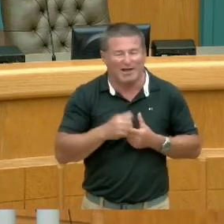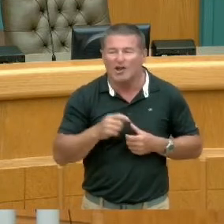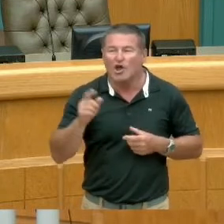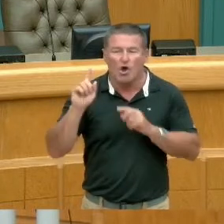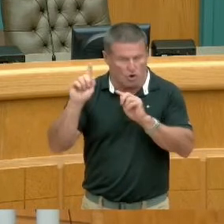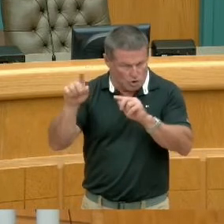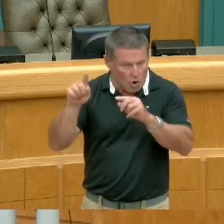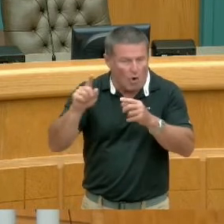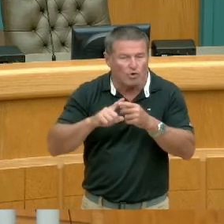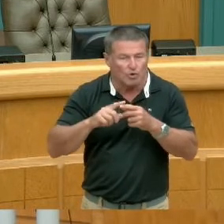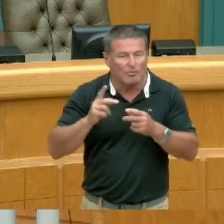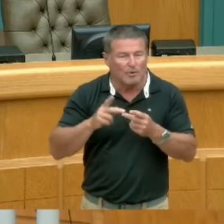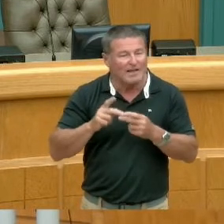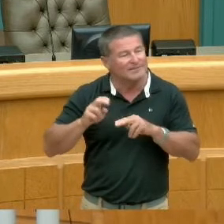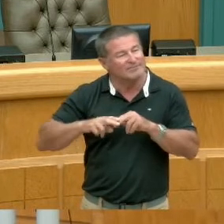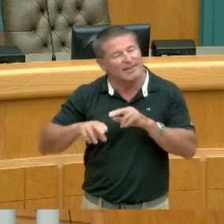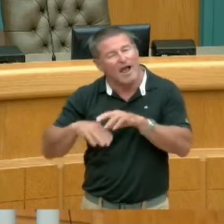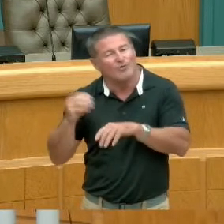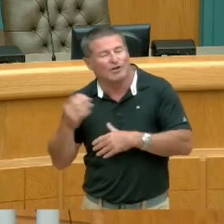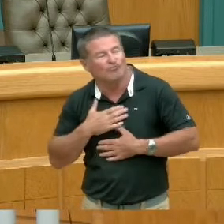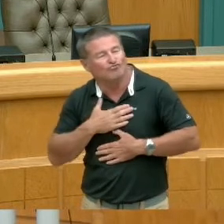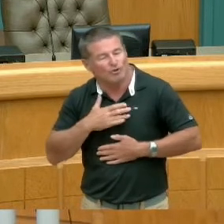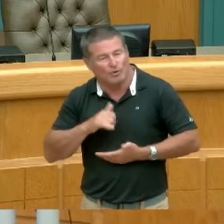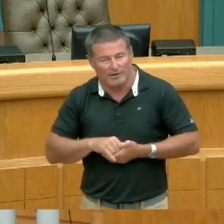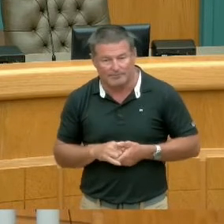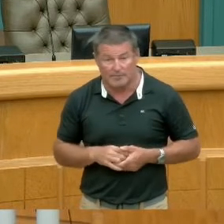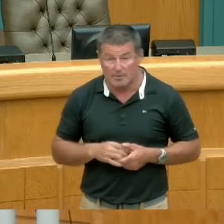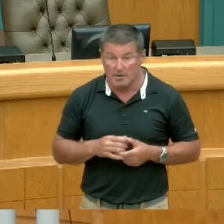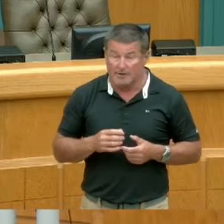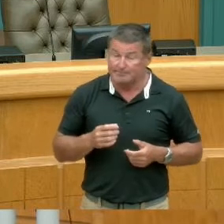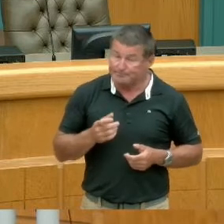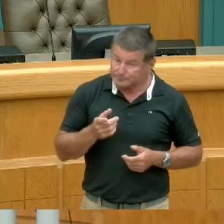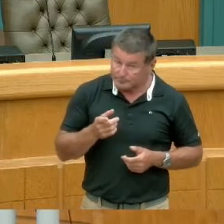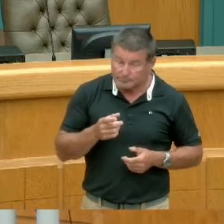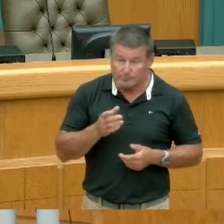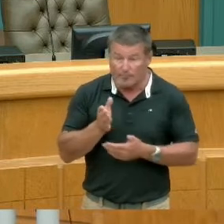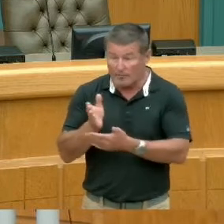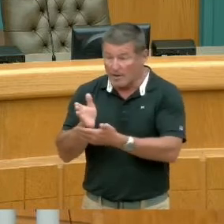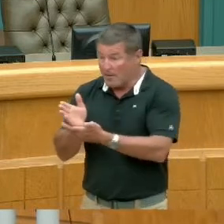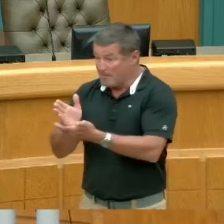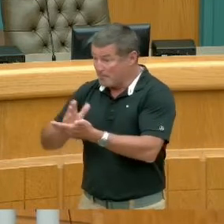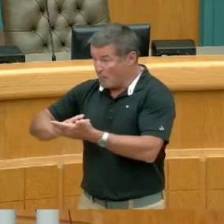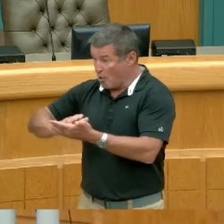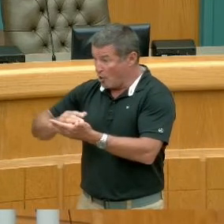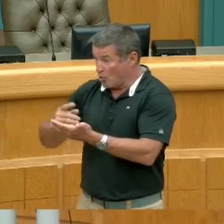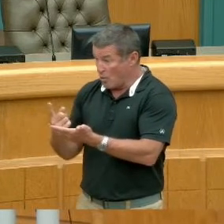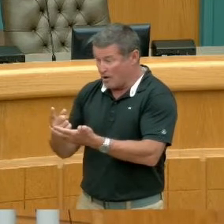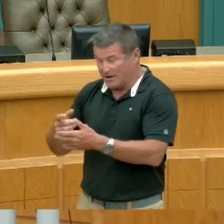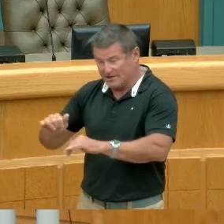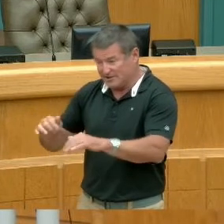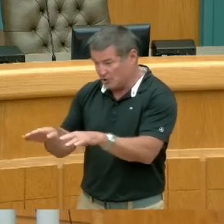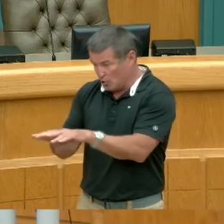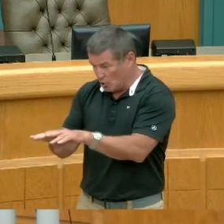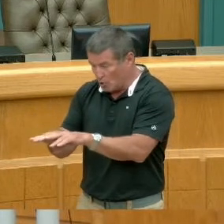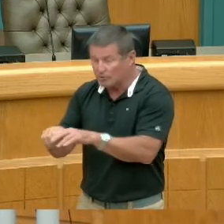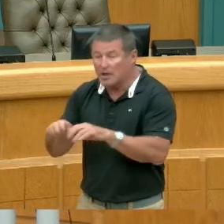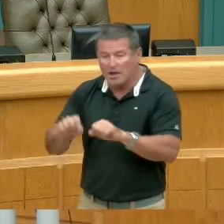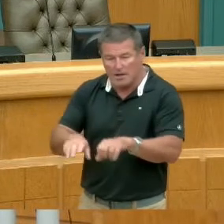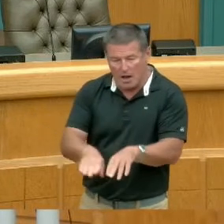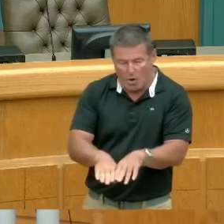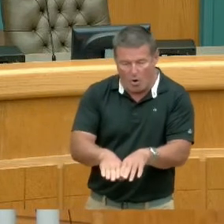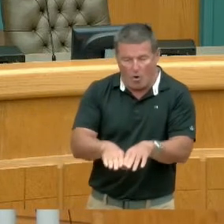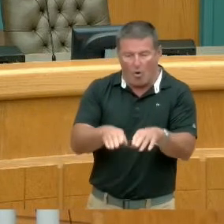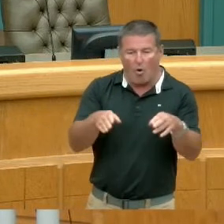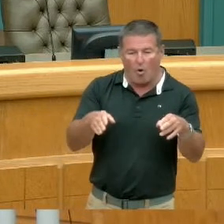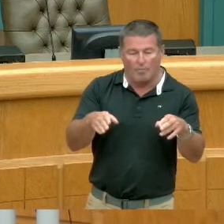too. Many other services and activities that remain closed under Phase 1 may open with restricted occupancy levels, and